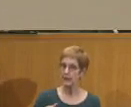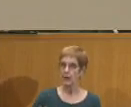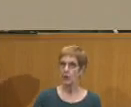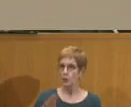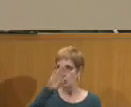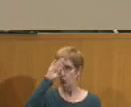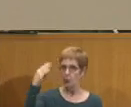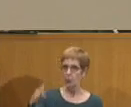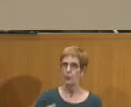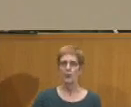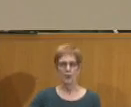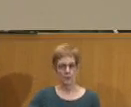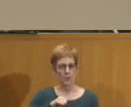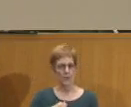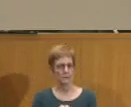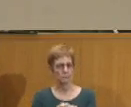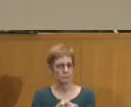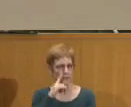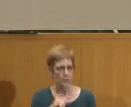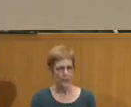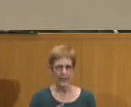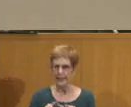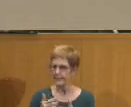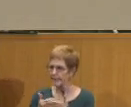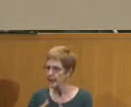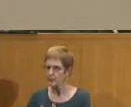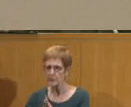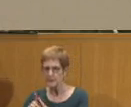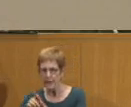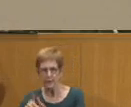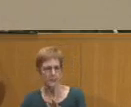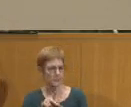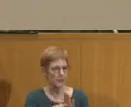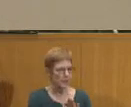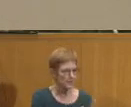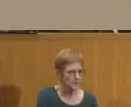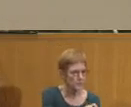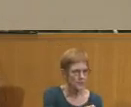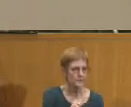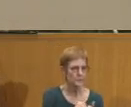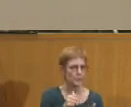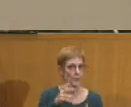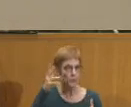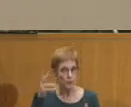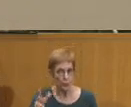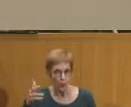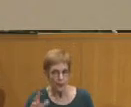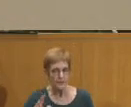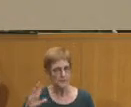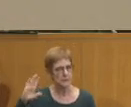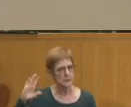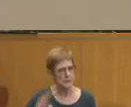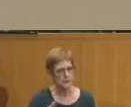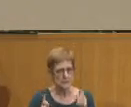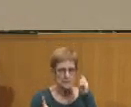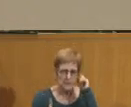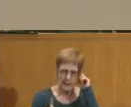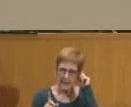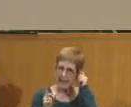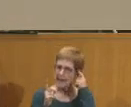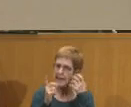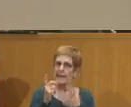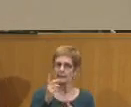my constituent services support and admin. If you've emailed my office, you probably got a response from her, and she'll continue